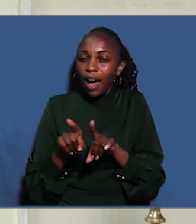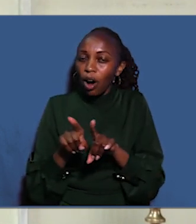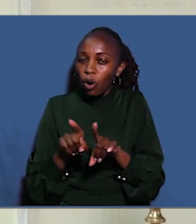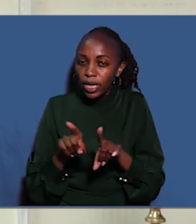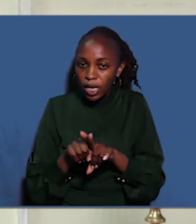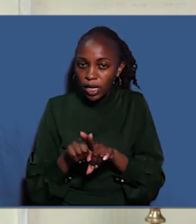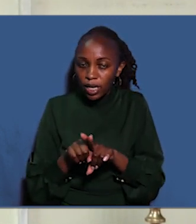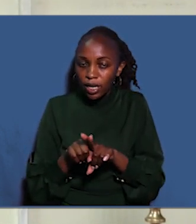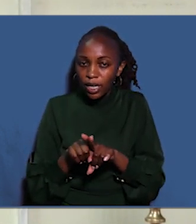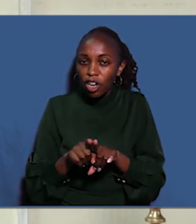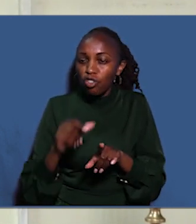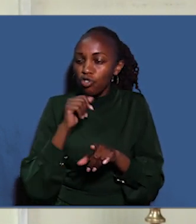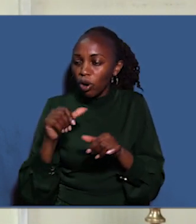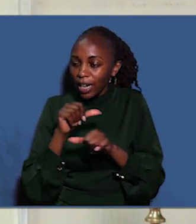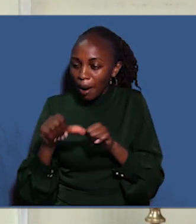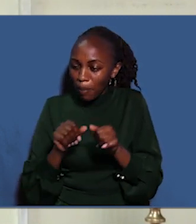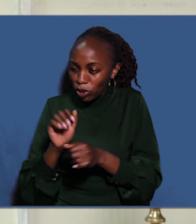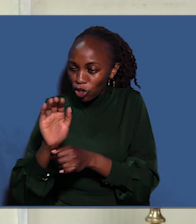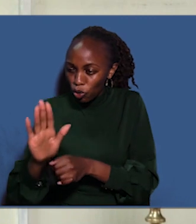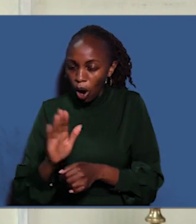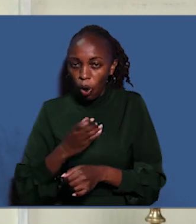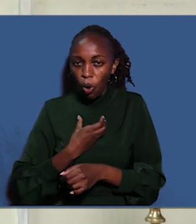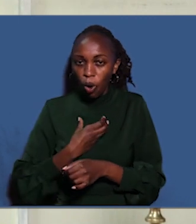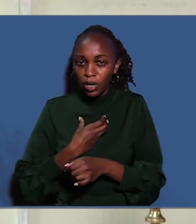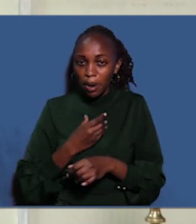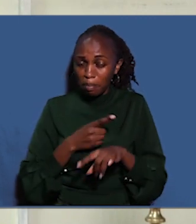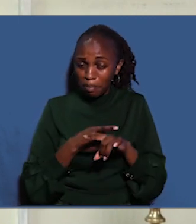according. Remember, it's not according to your own. It's saying